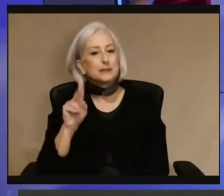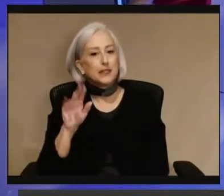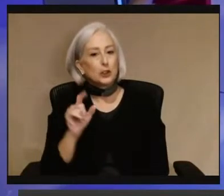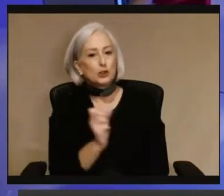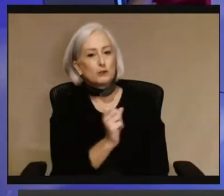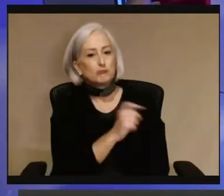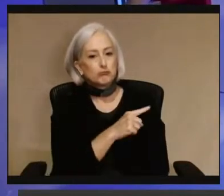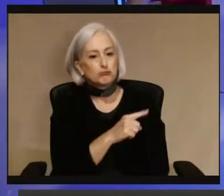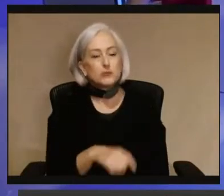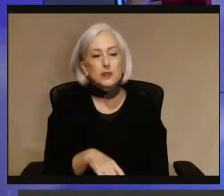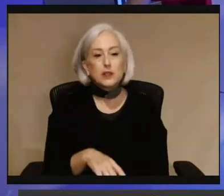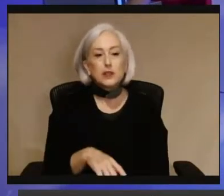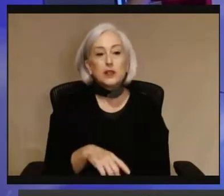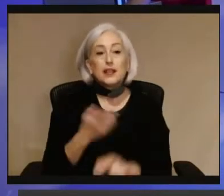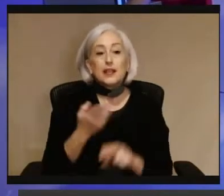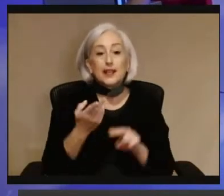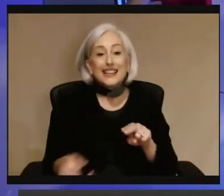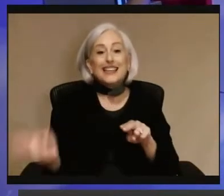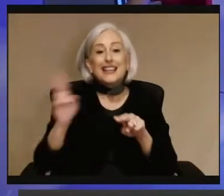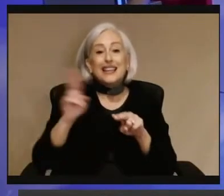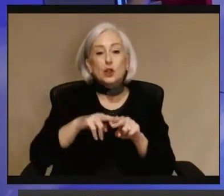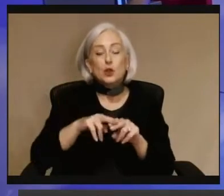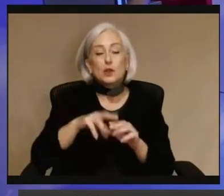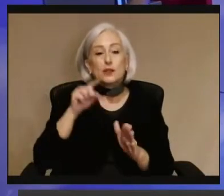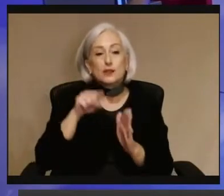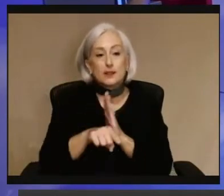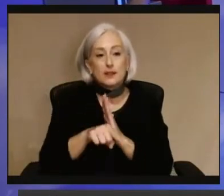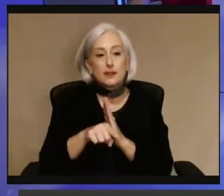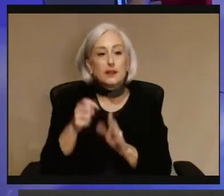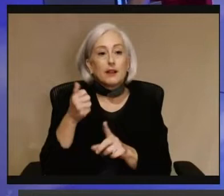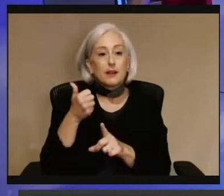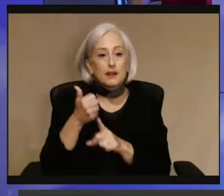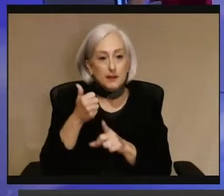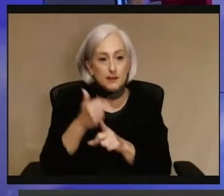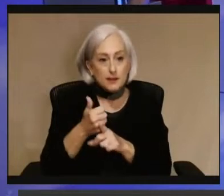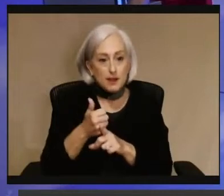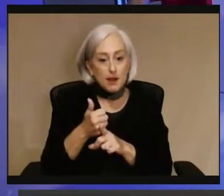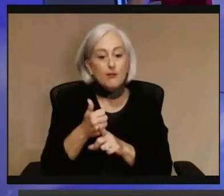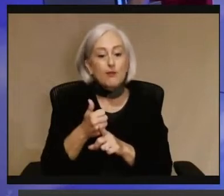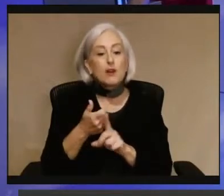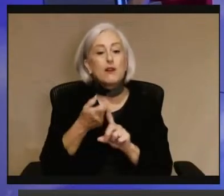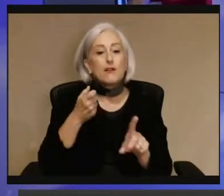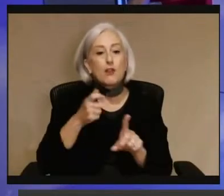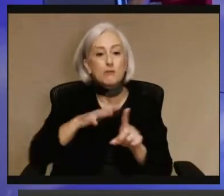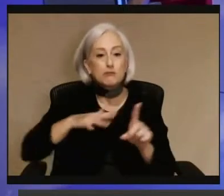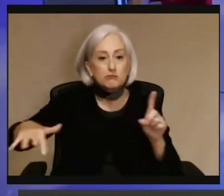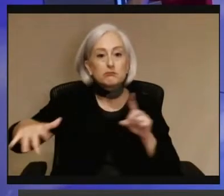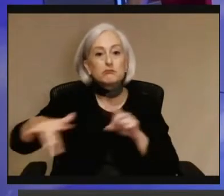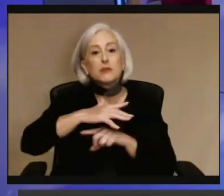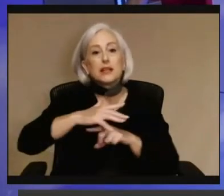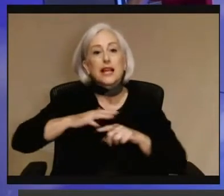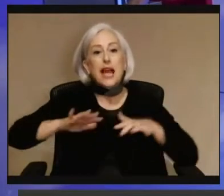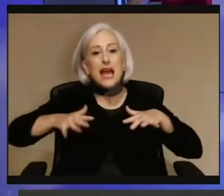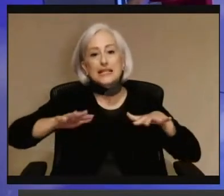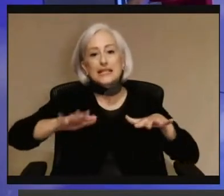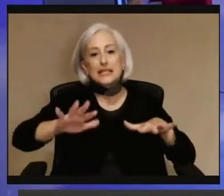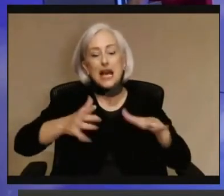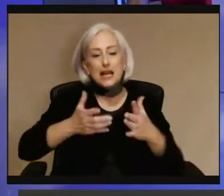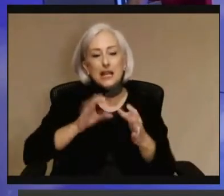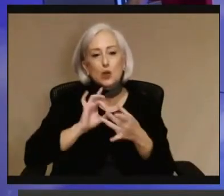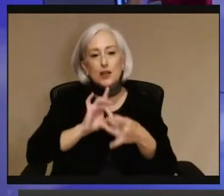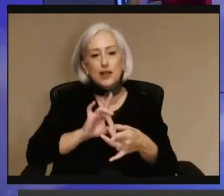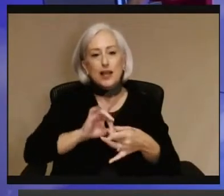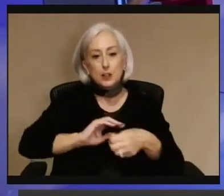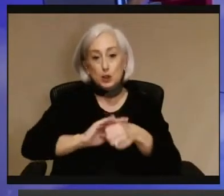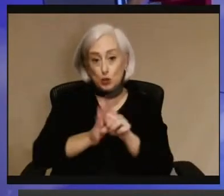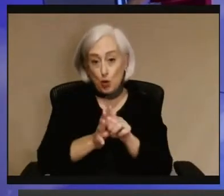increase in suicides a result of the overall atmosphere of anxiety surrounding COVID? And just for what you saw or what you